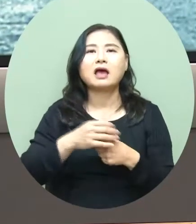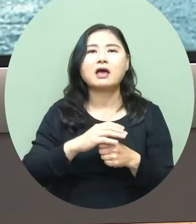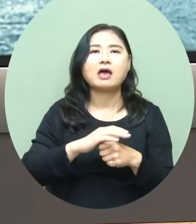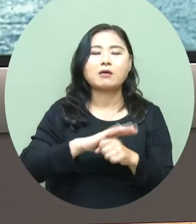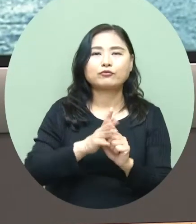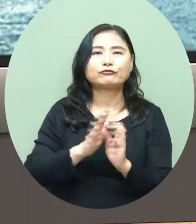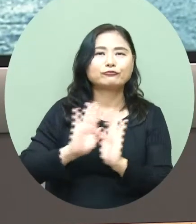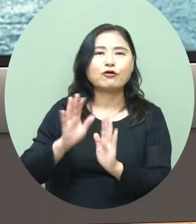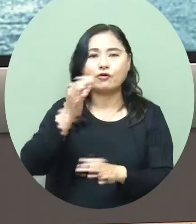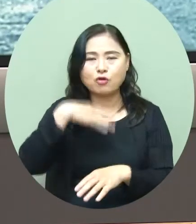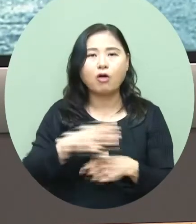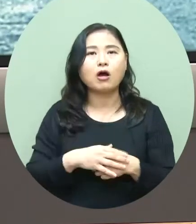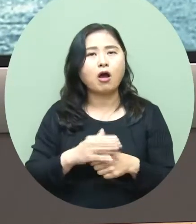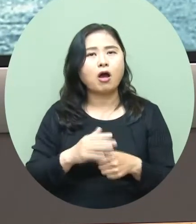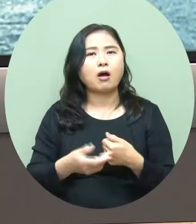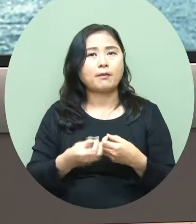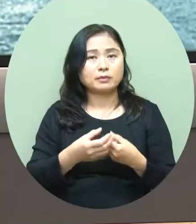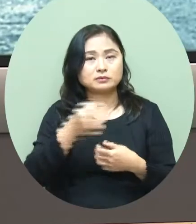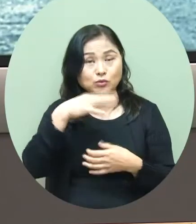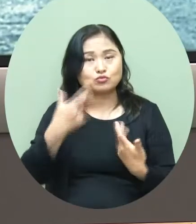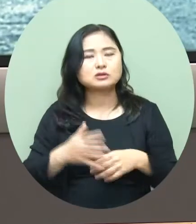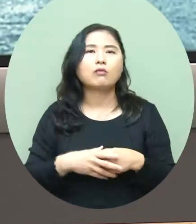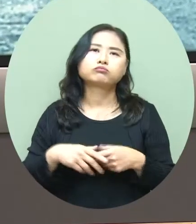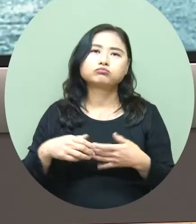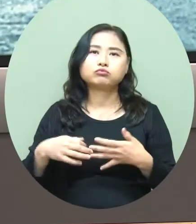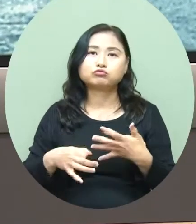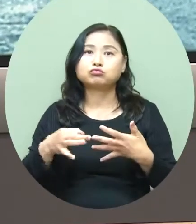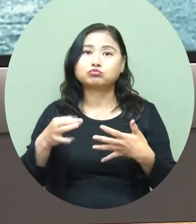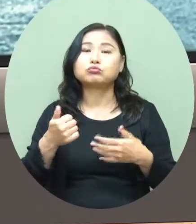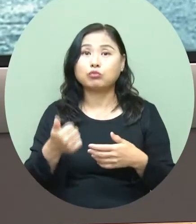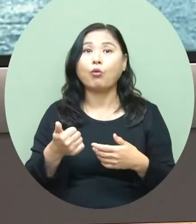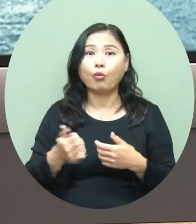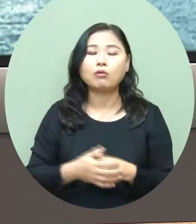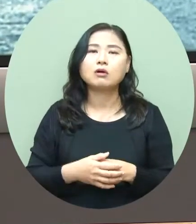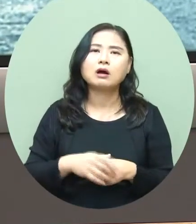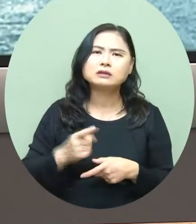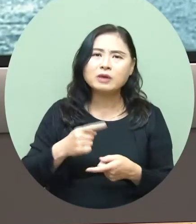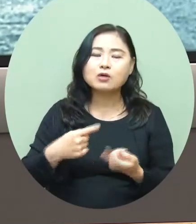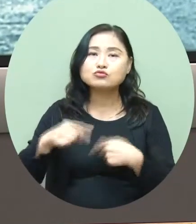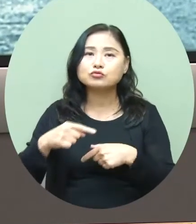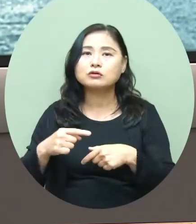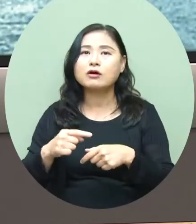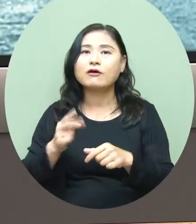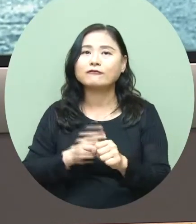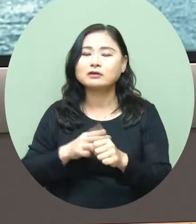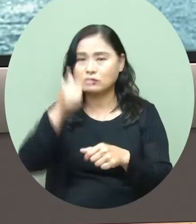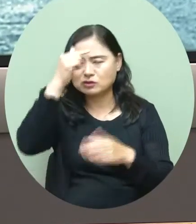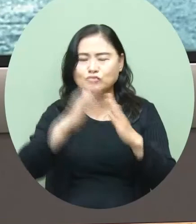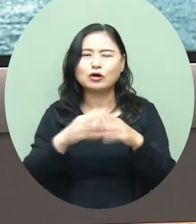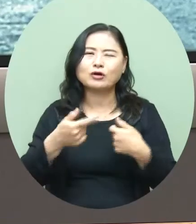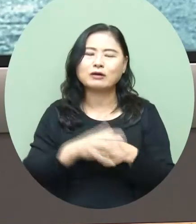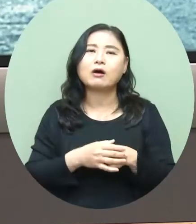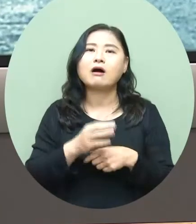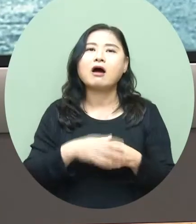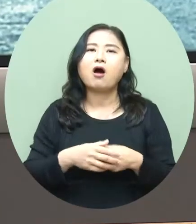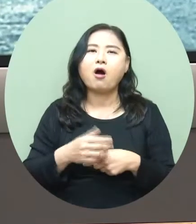and antivirals. The patient was recovering. The transfer to the Buddhist hospital was due to the malignant